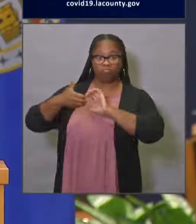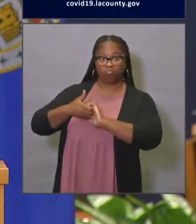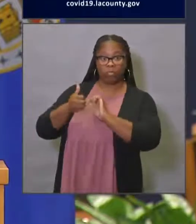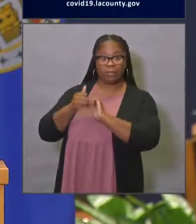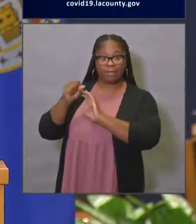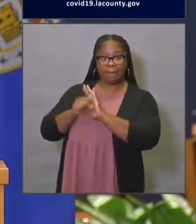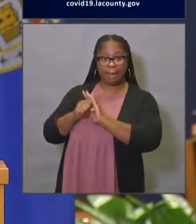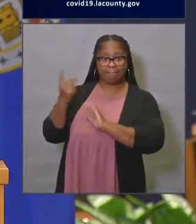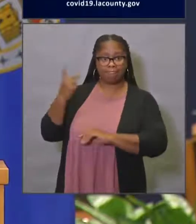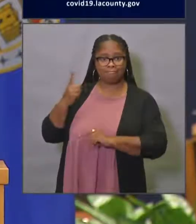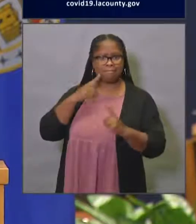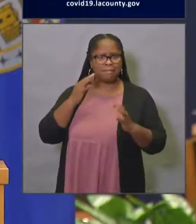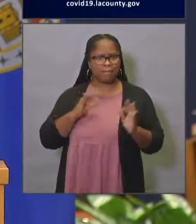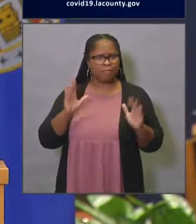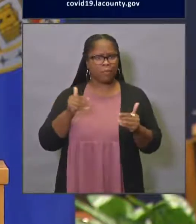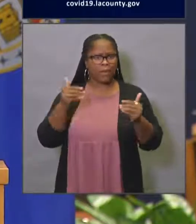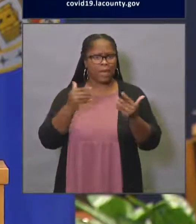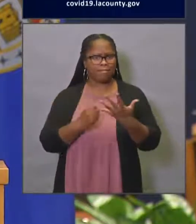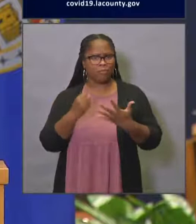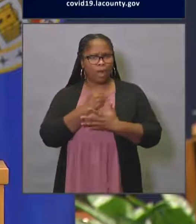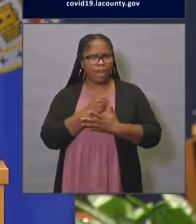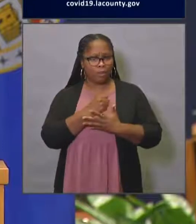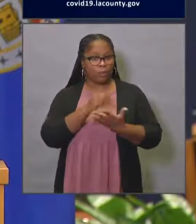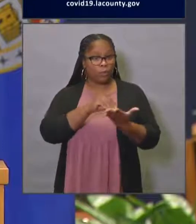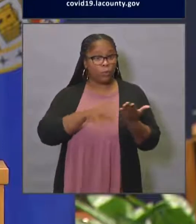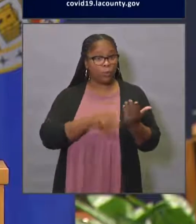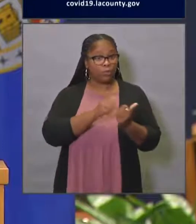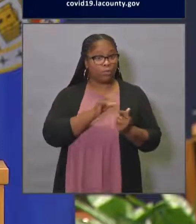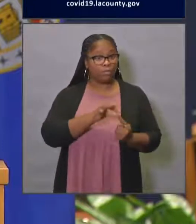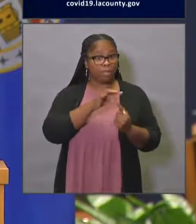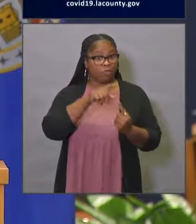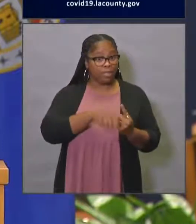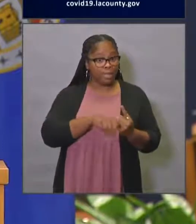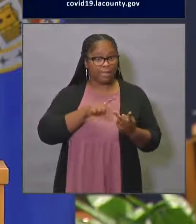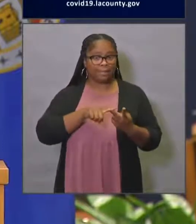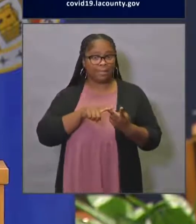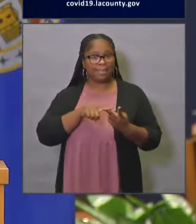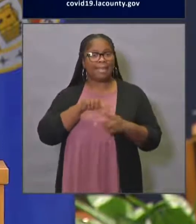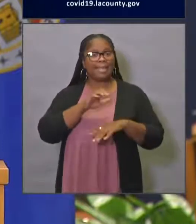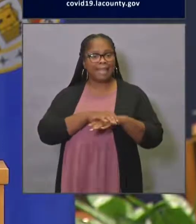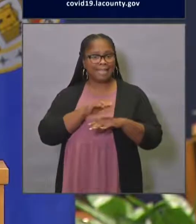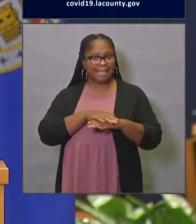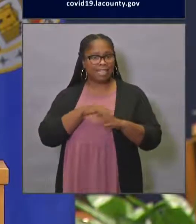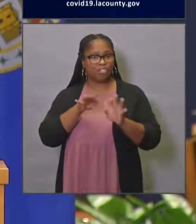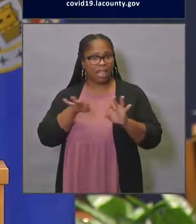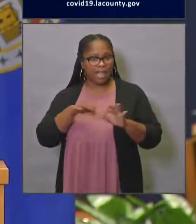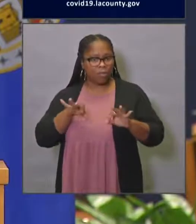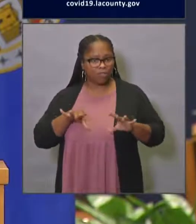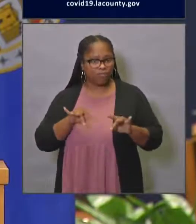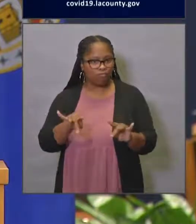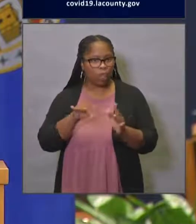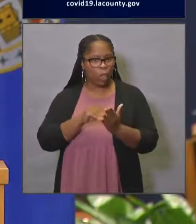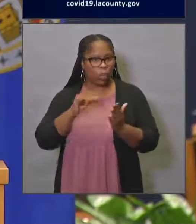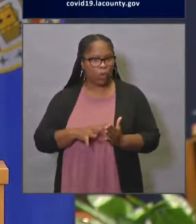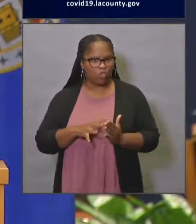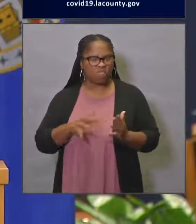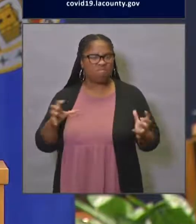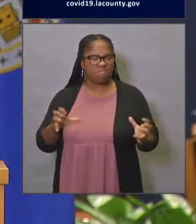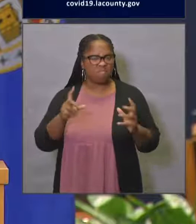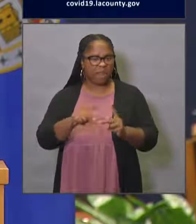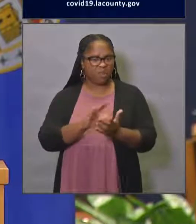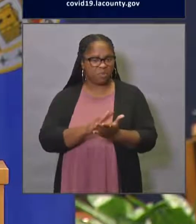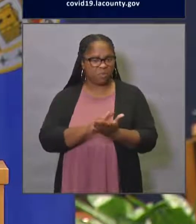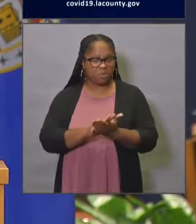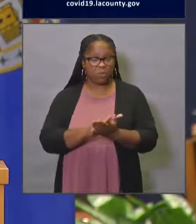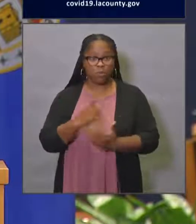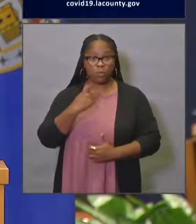special needs and English learners as the most in need of in-person teaching. Previously, schools were approved to bring back 10% of the